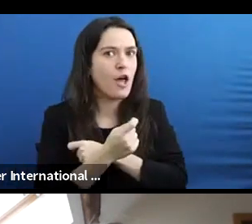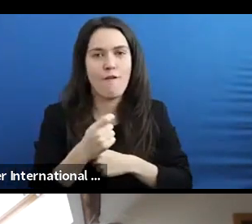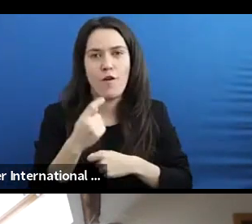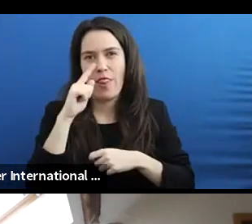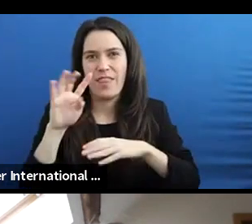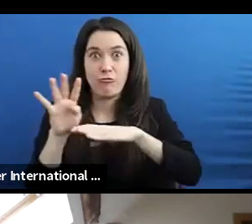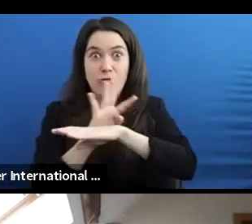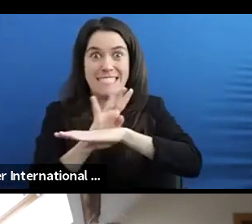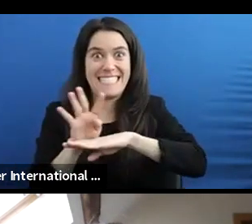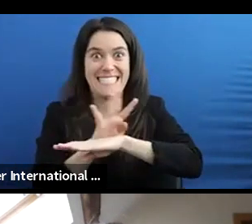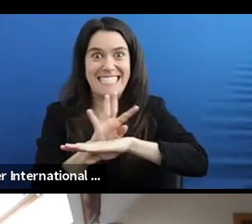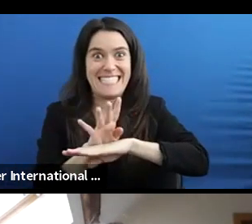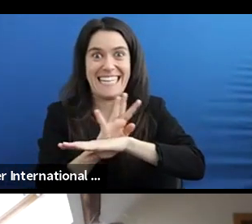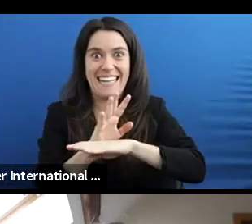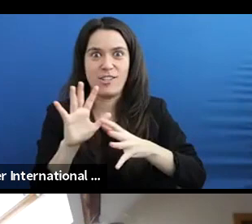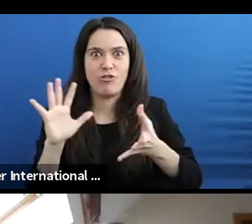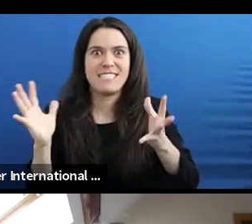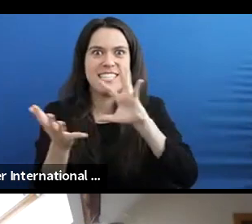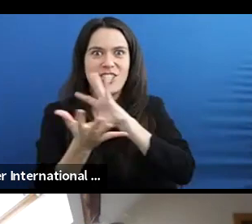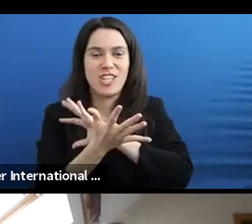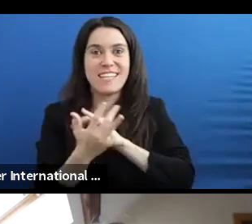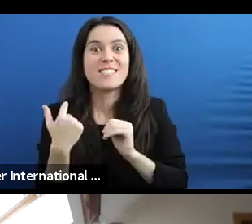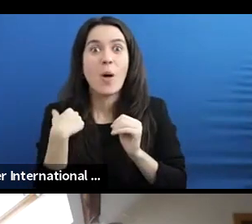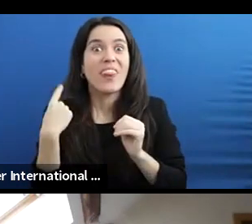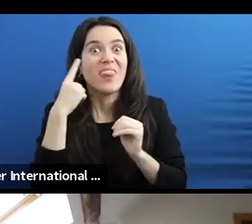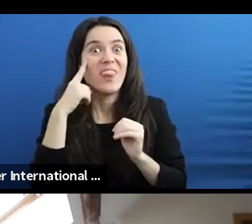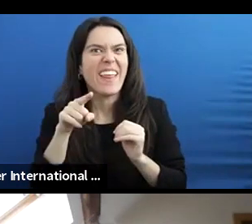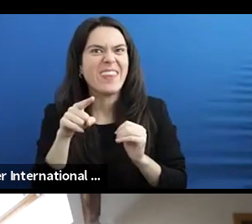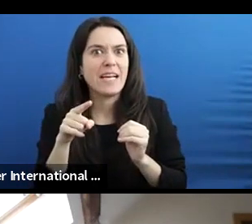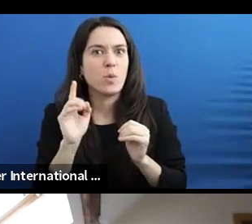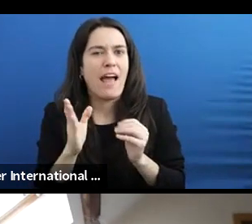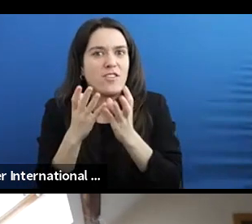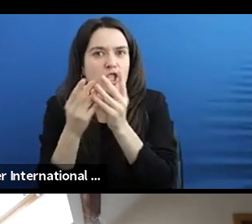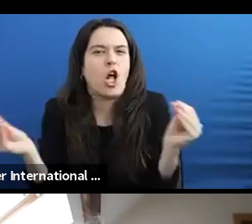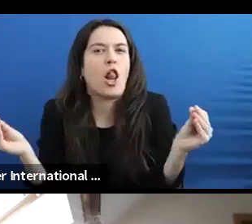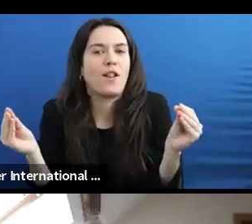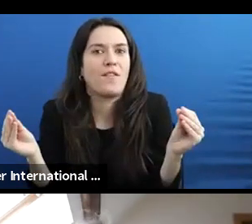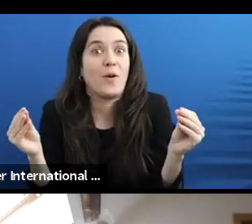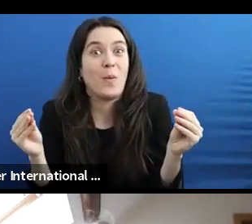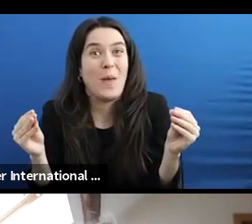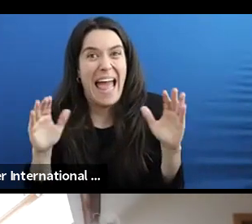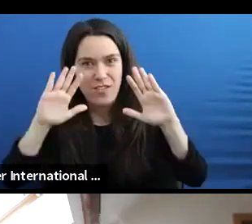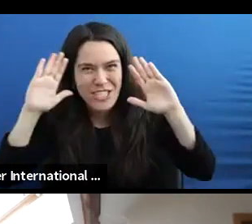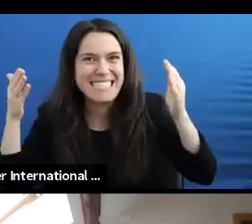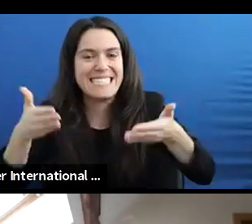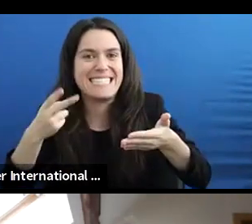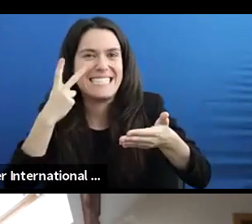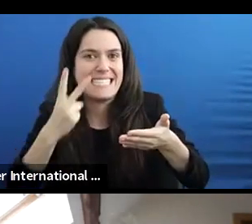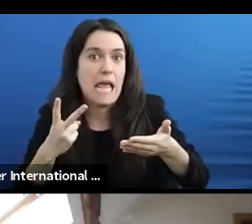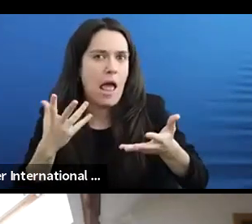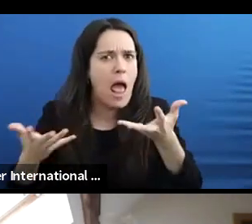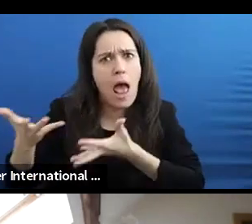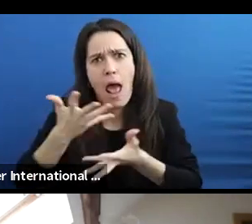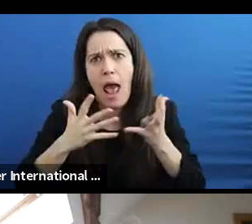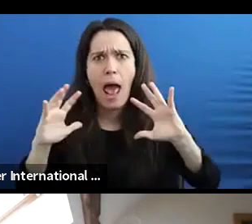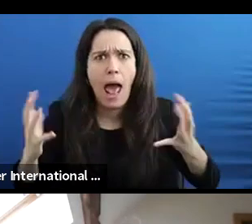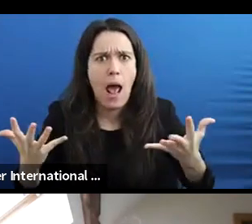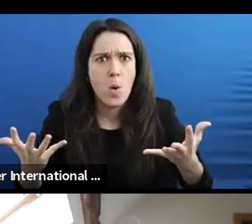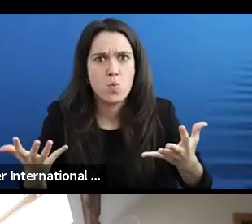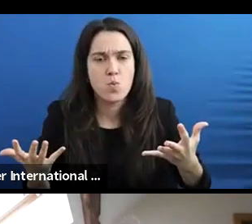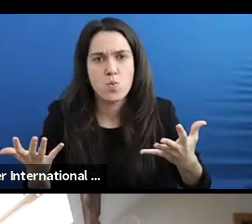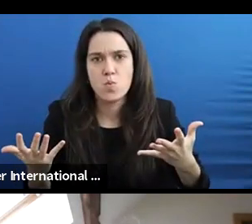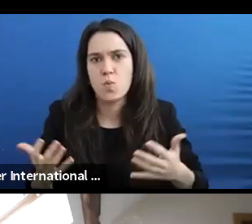need to solve. And that is the real issue that we need to tackle with the